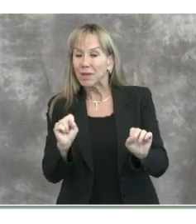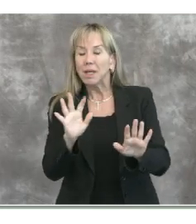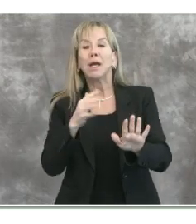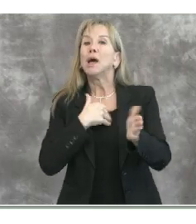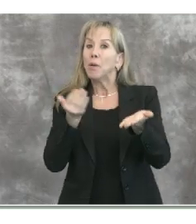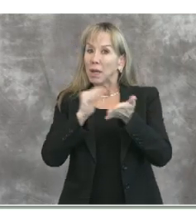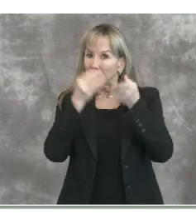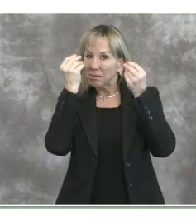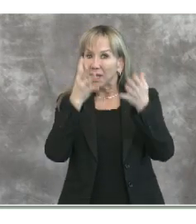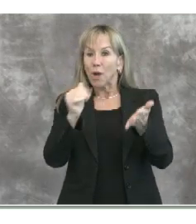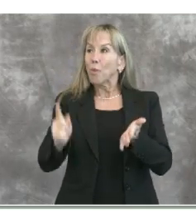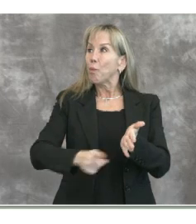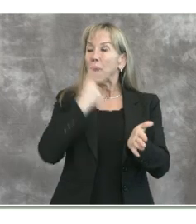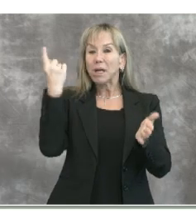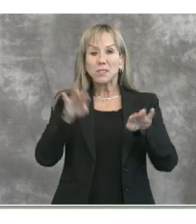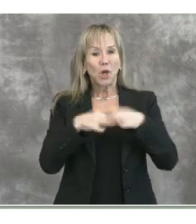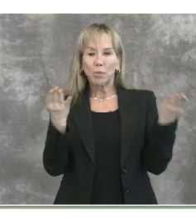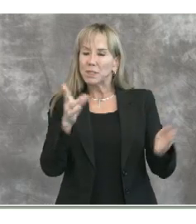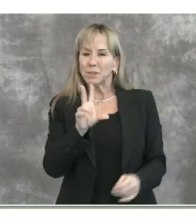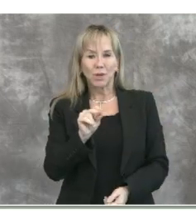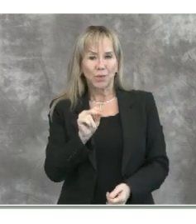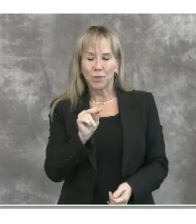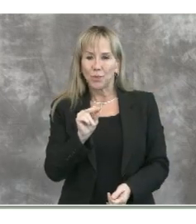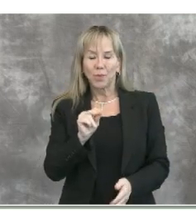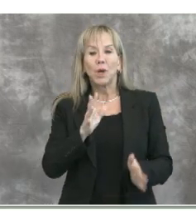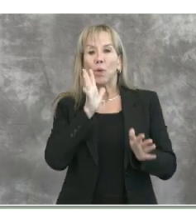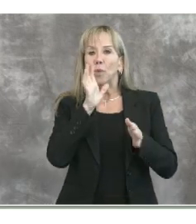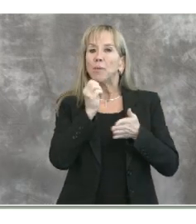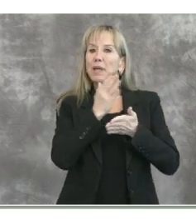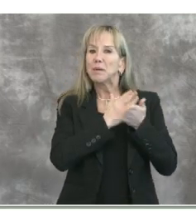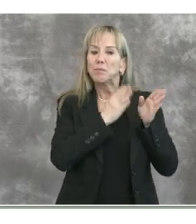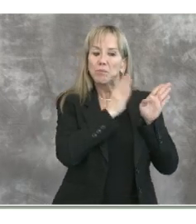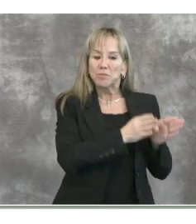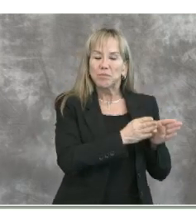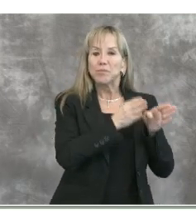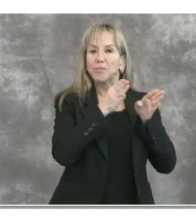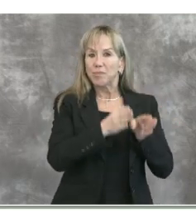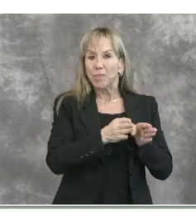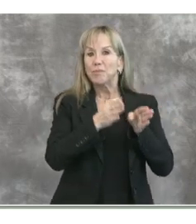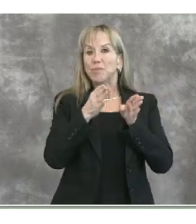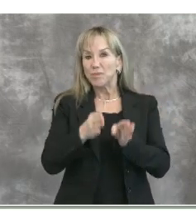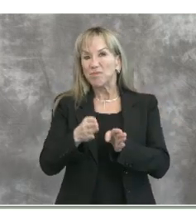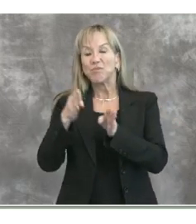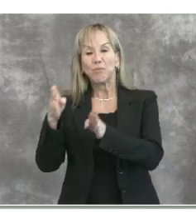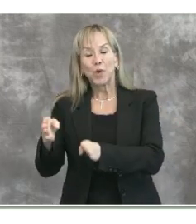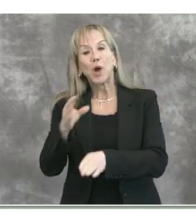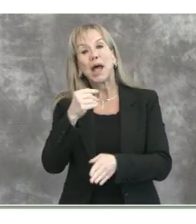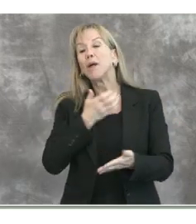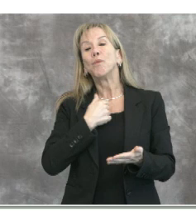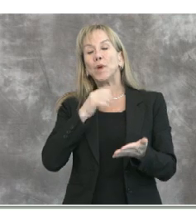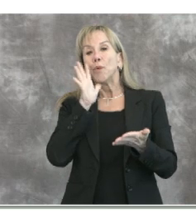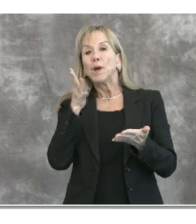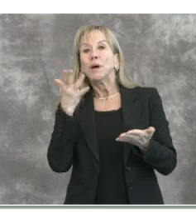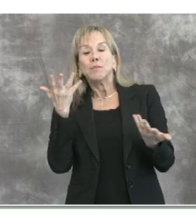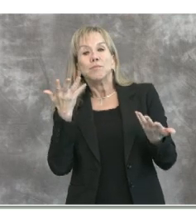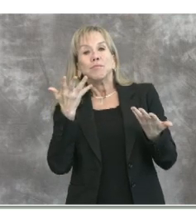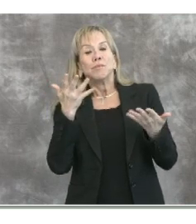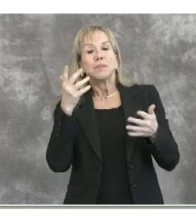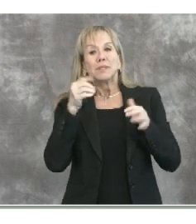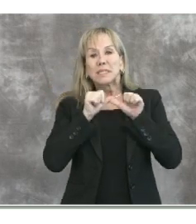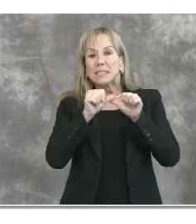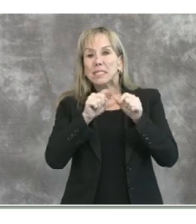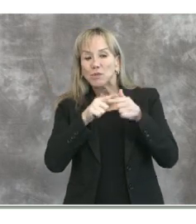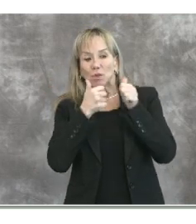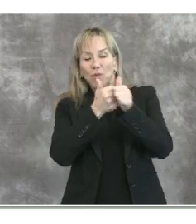once. We will reopen in phases, and we will hopefully soon ease our public health order, allowing people to use parks, trails, and